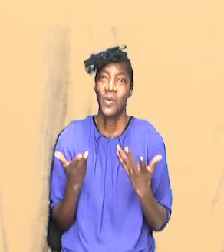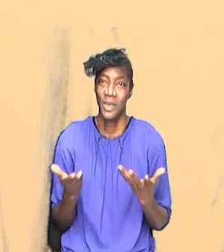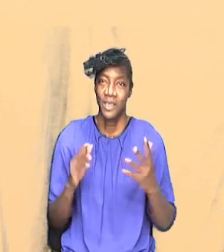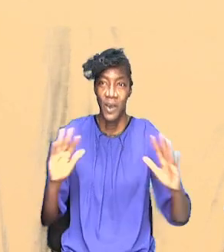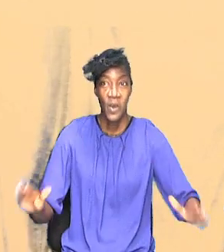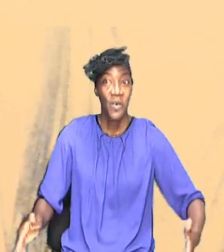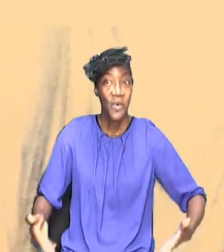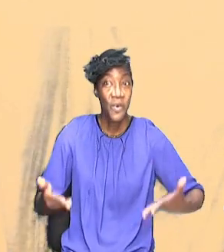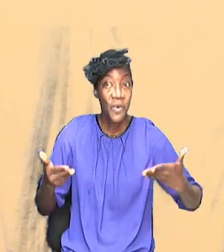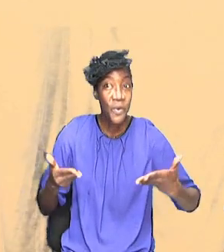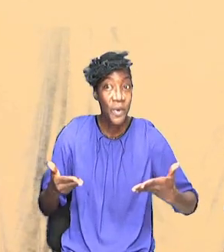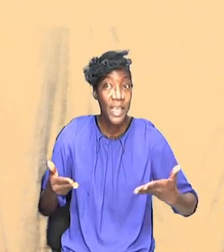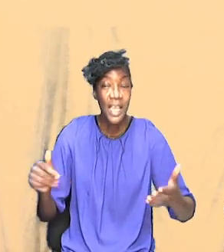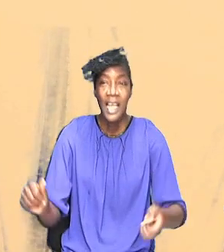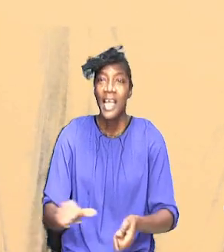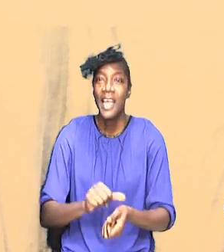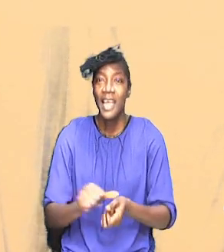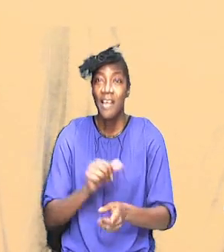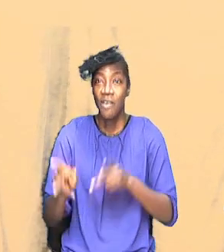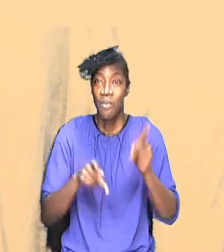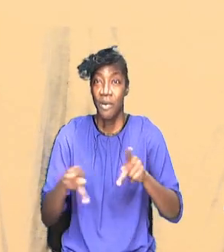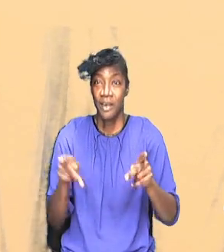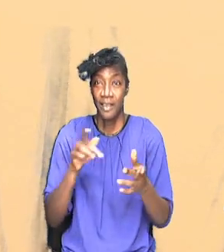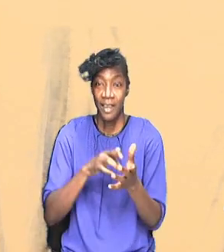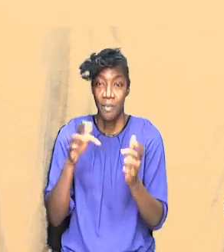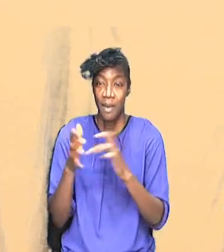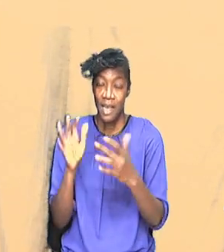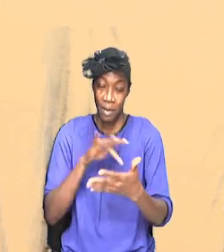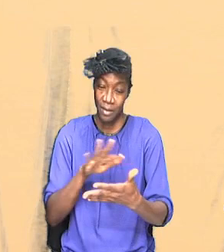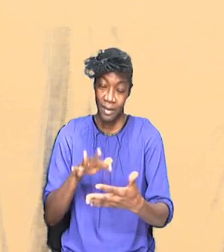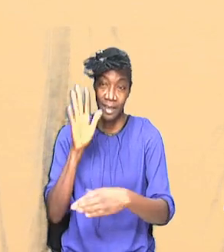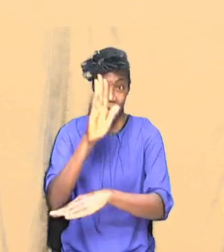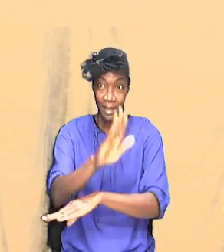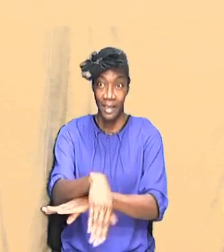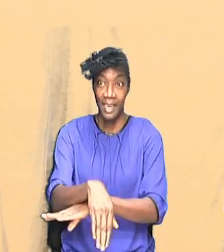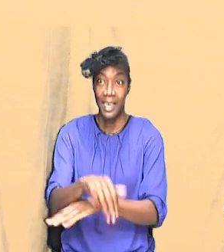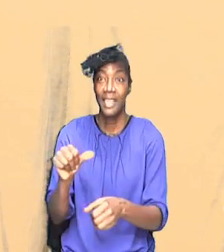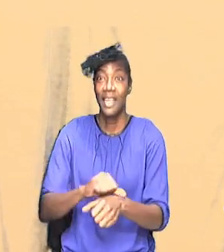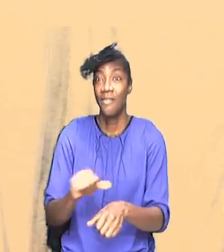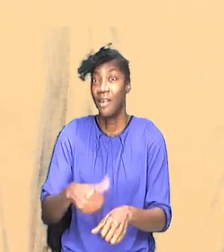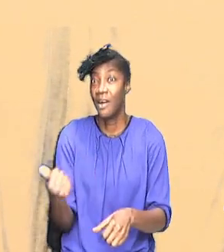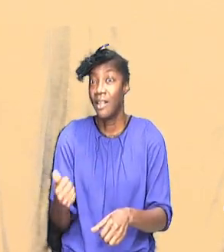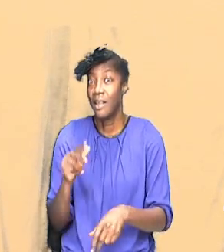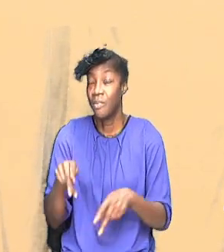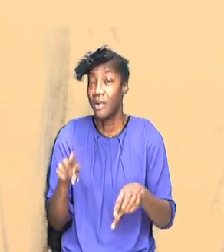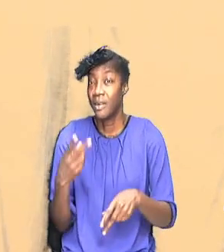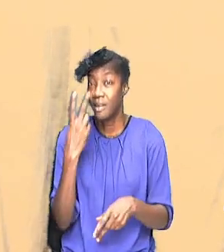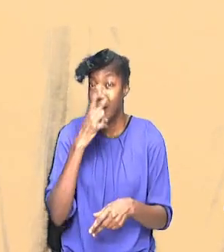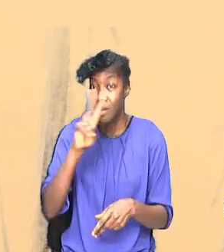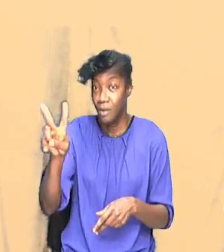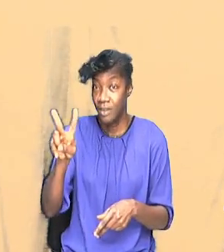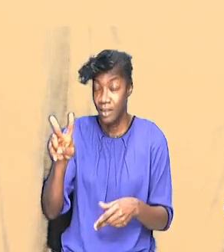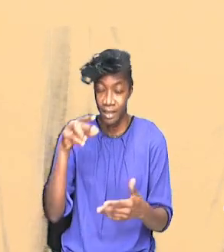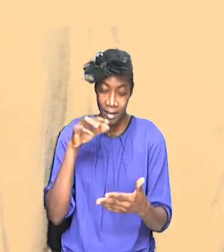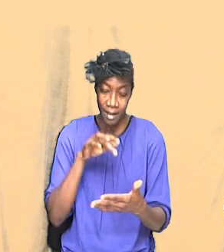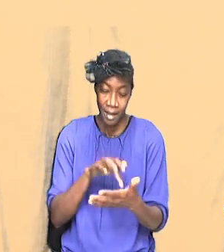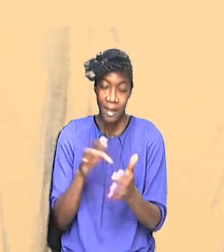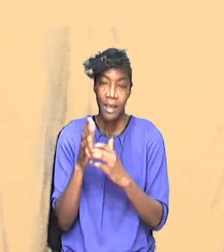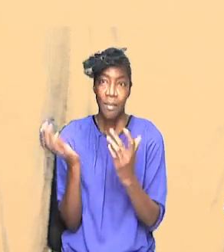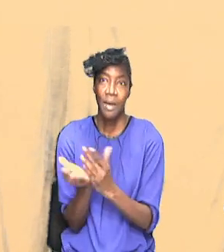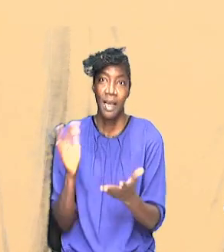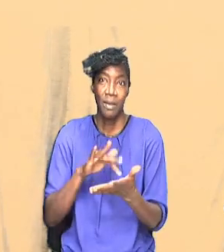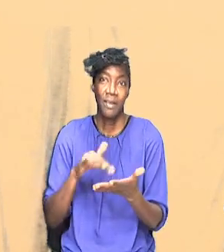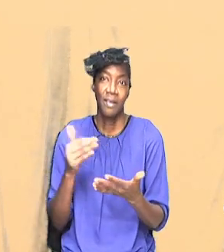every person that is in Bible study tonight and every other person who will watch this Bible study,